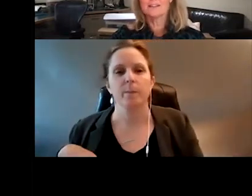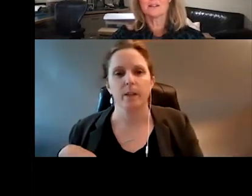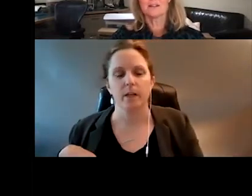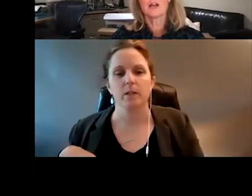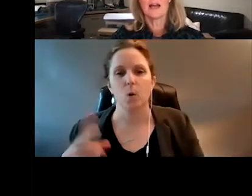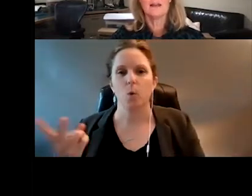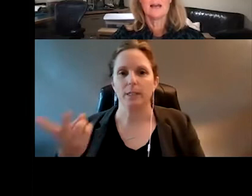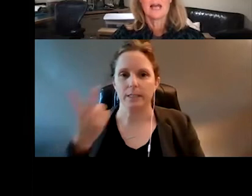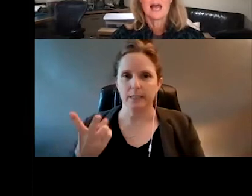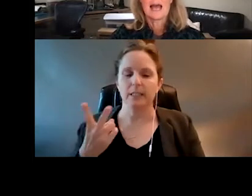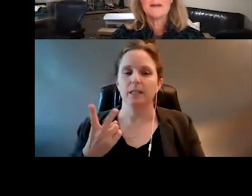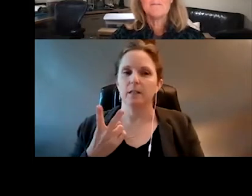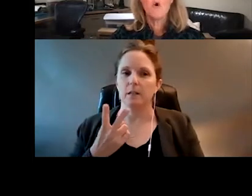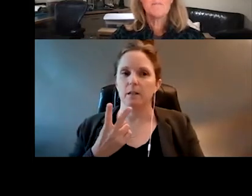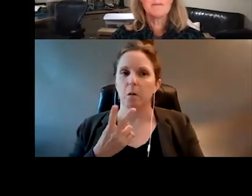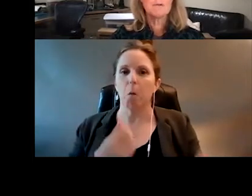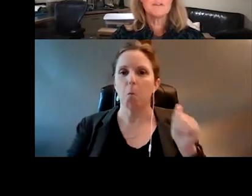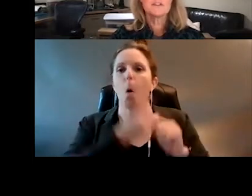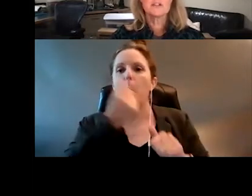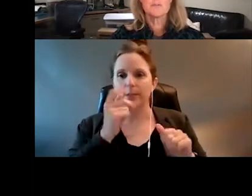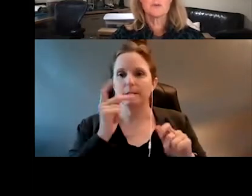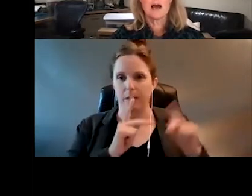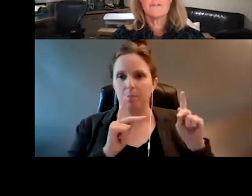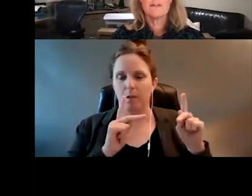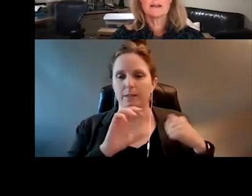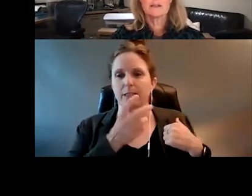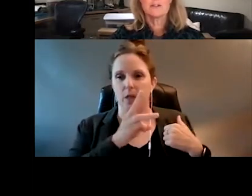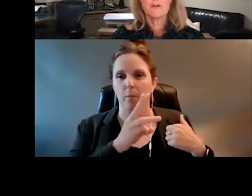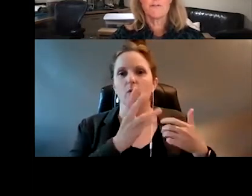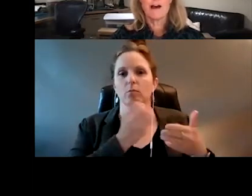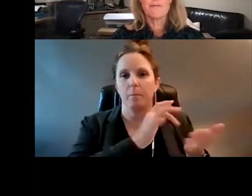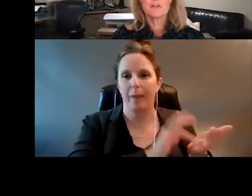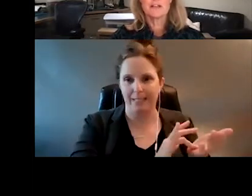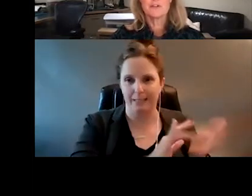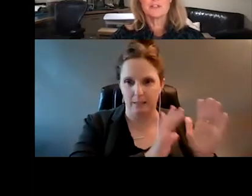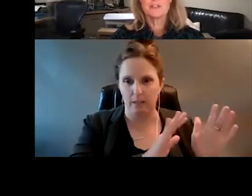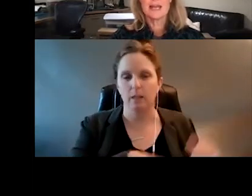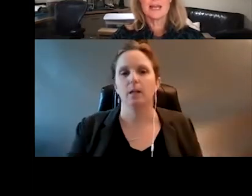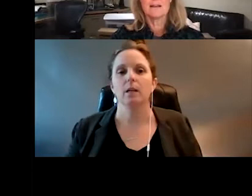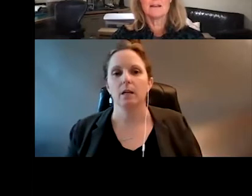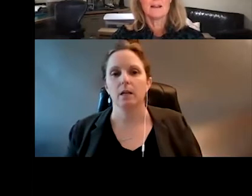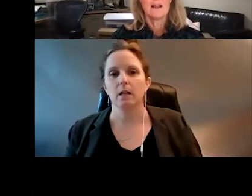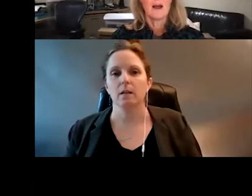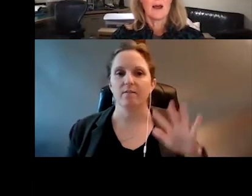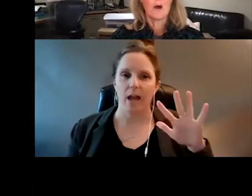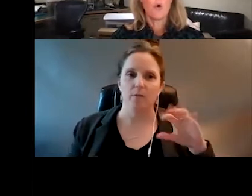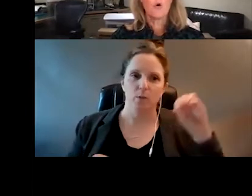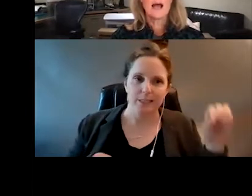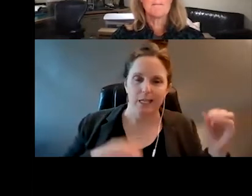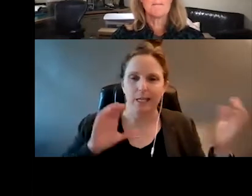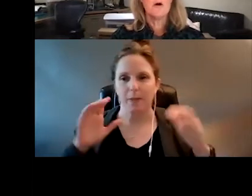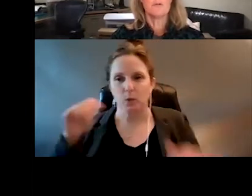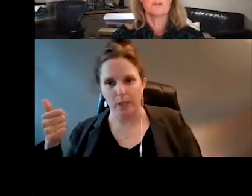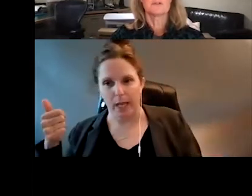and medication use in those who did have a CHW, just to sort of unpack things. And what we see is that